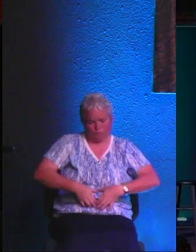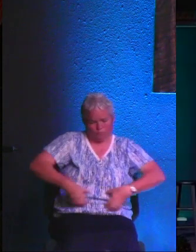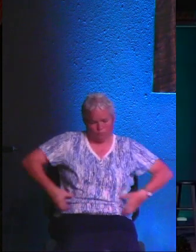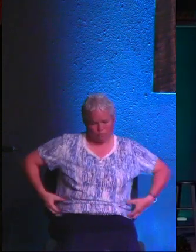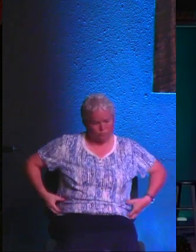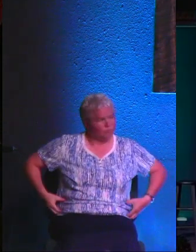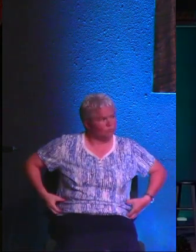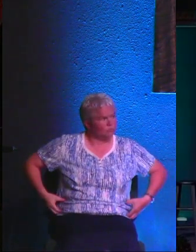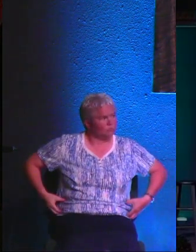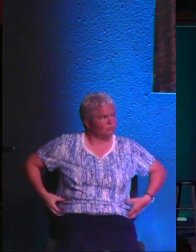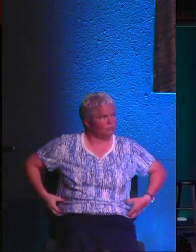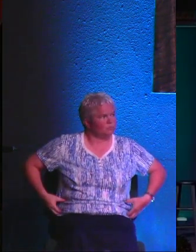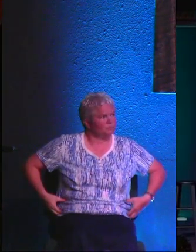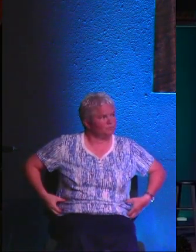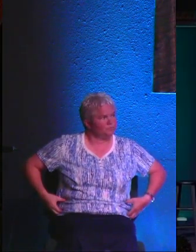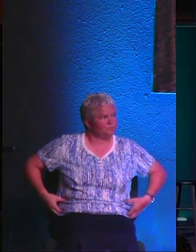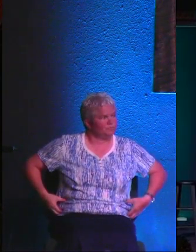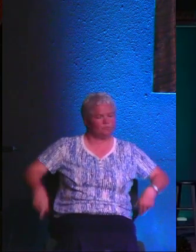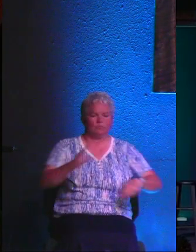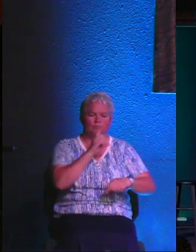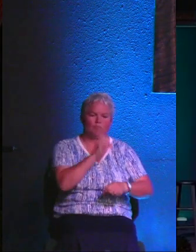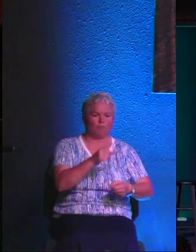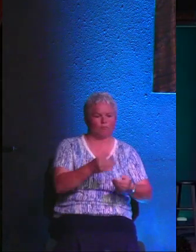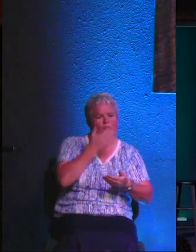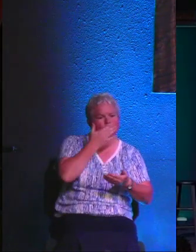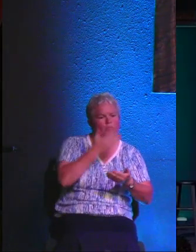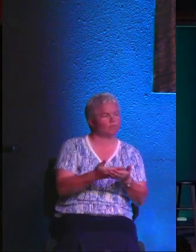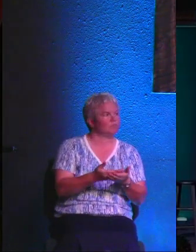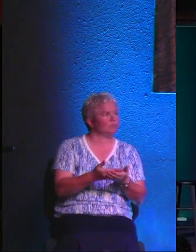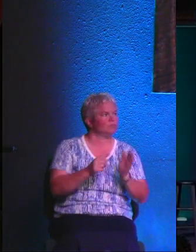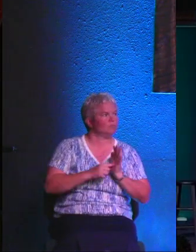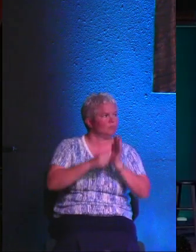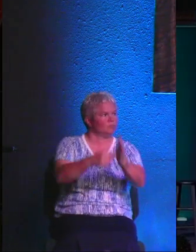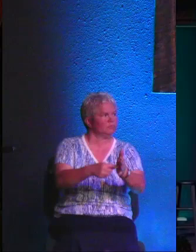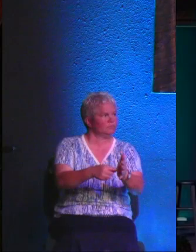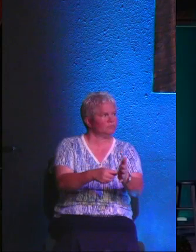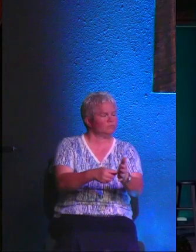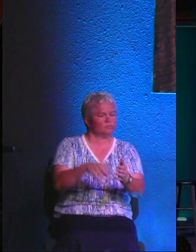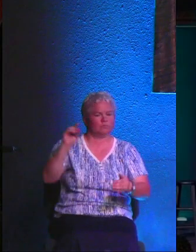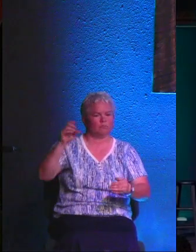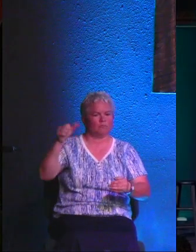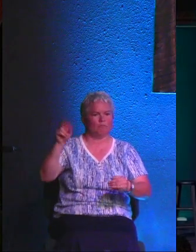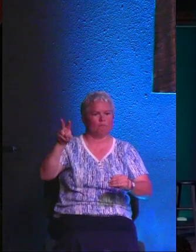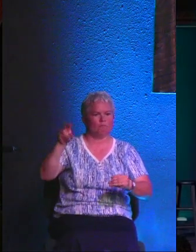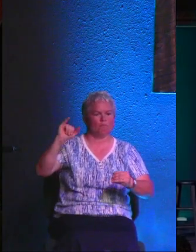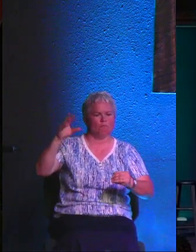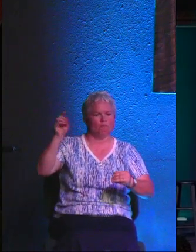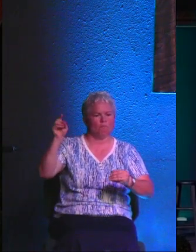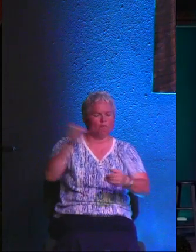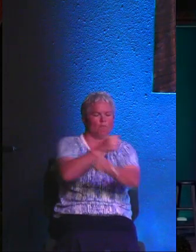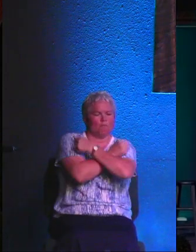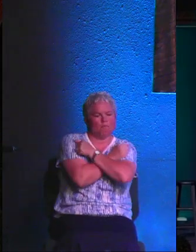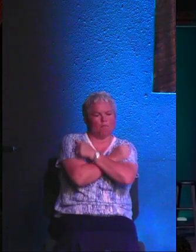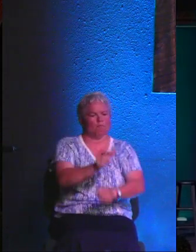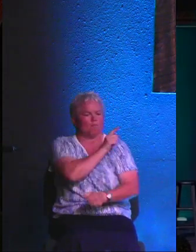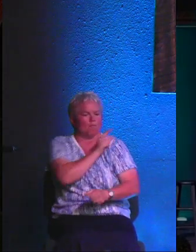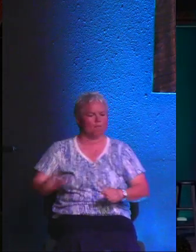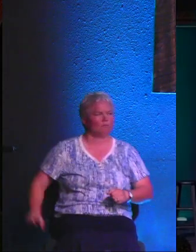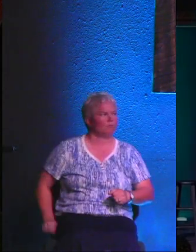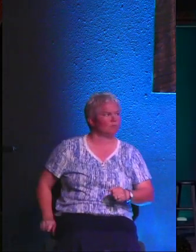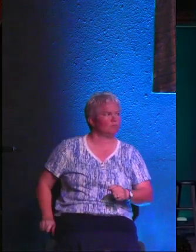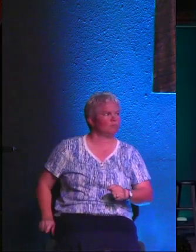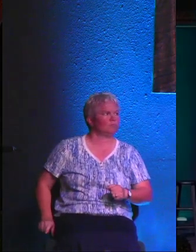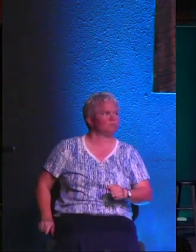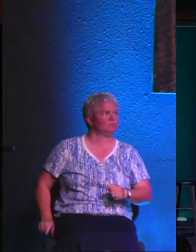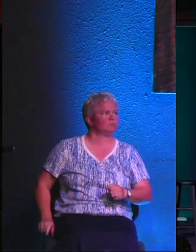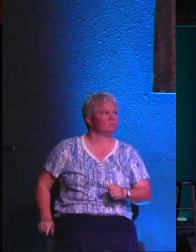See, I find that verse really good because it really shows the way that David loved the Lord, our Lord. And